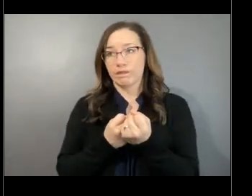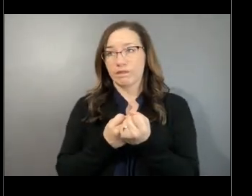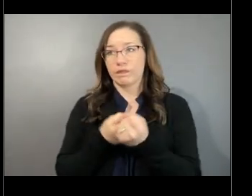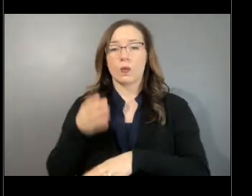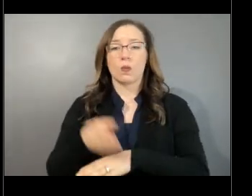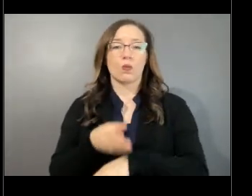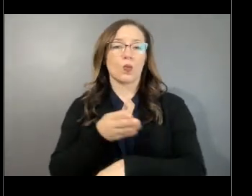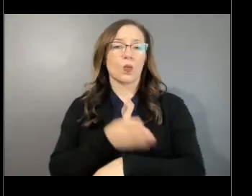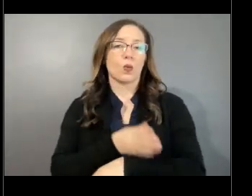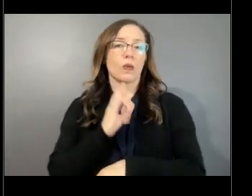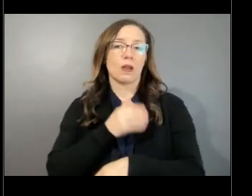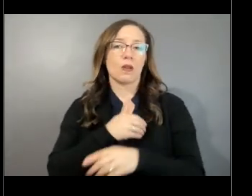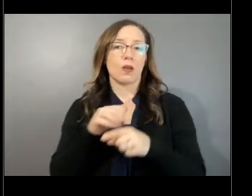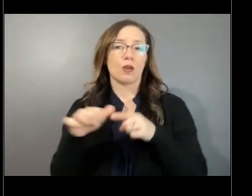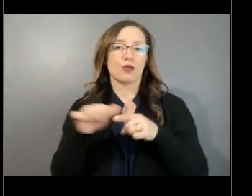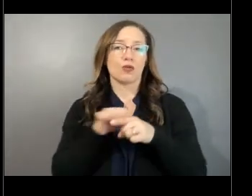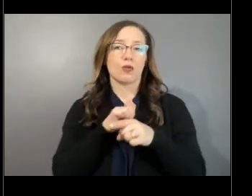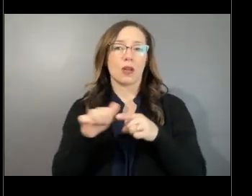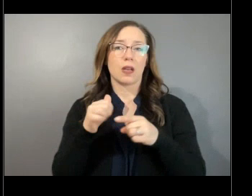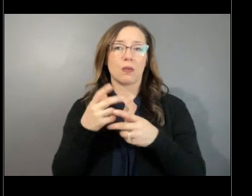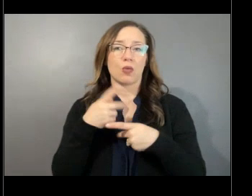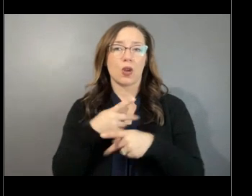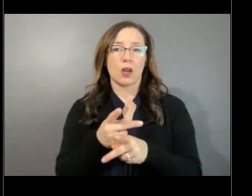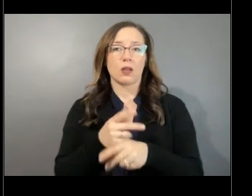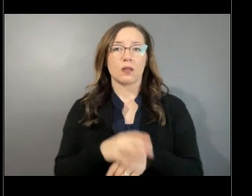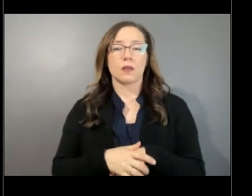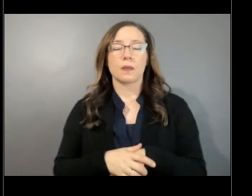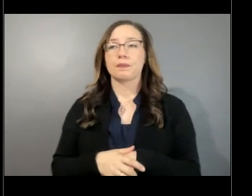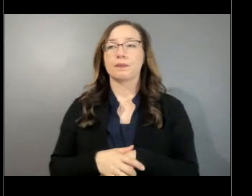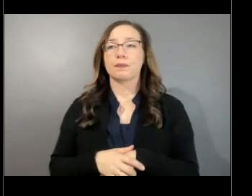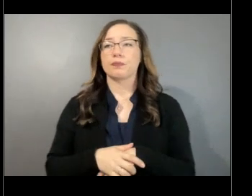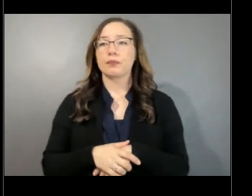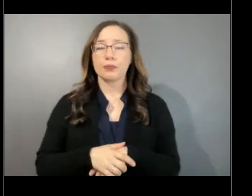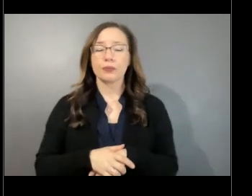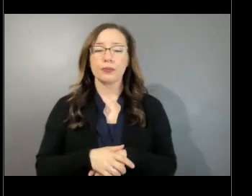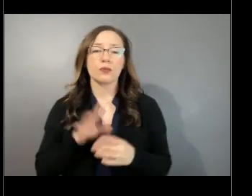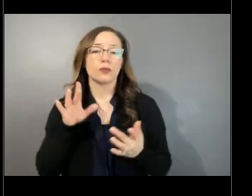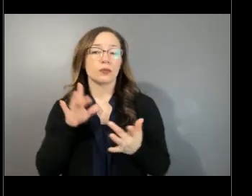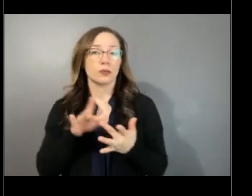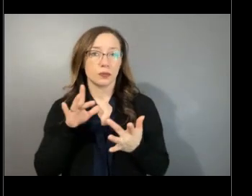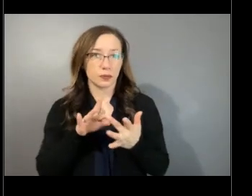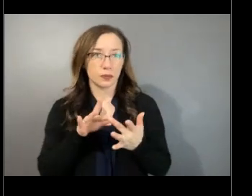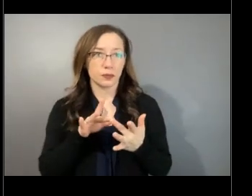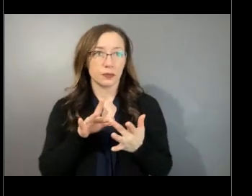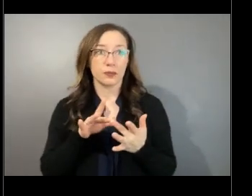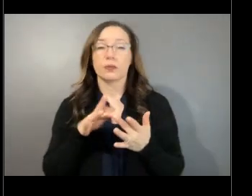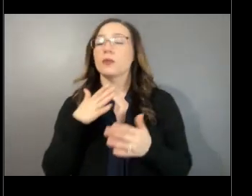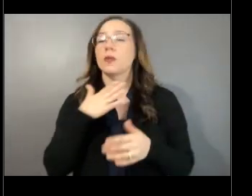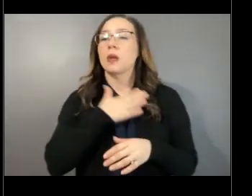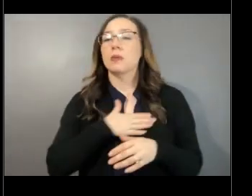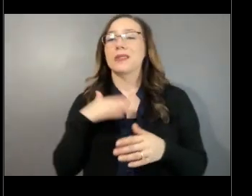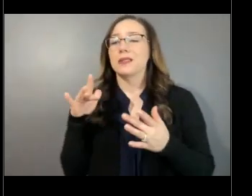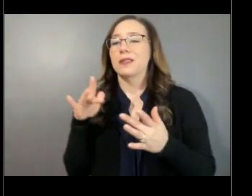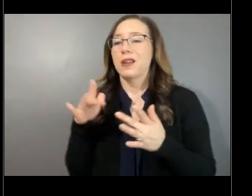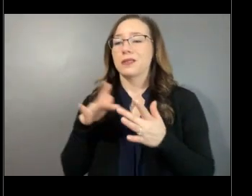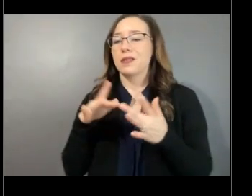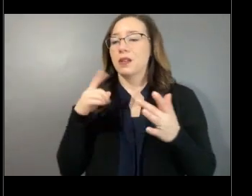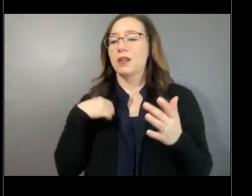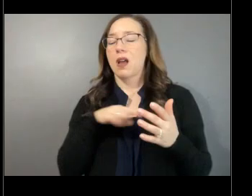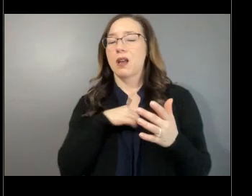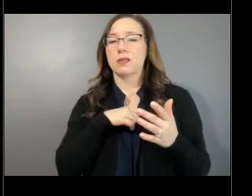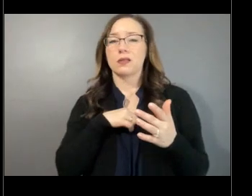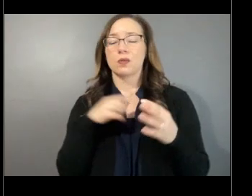improving our training products. Contacts. Please contact us with